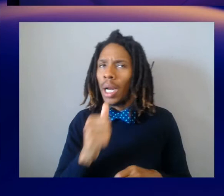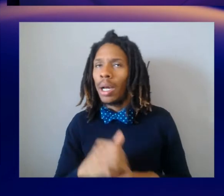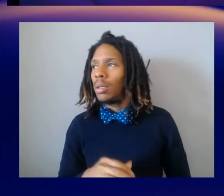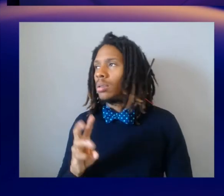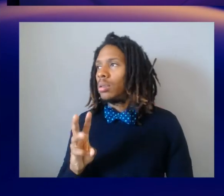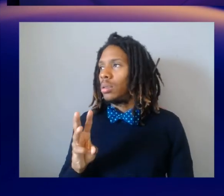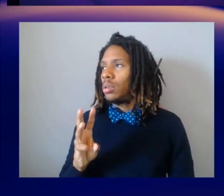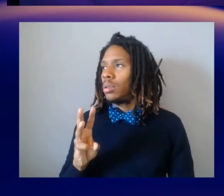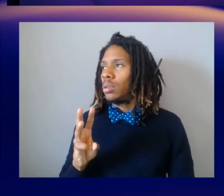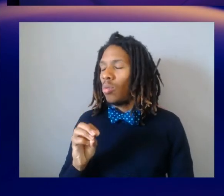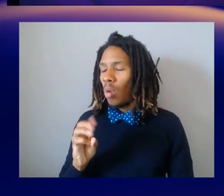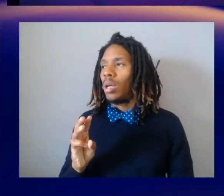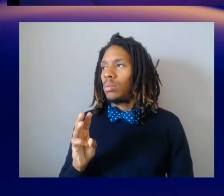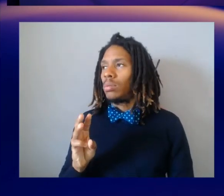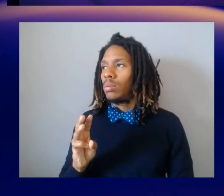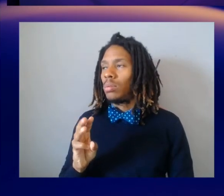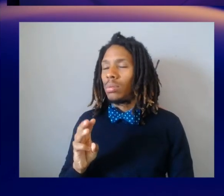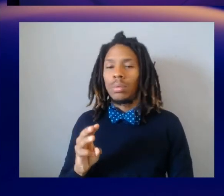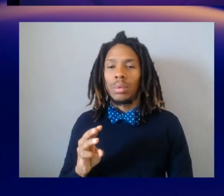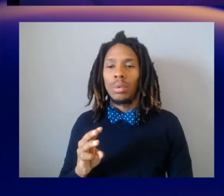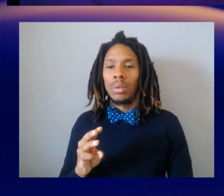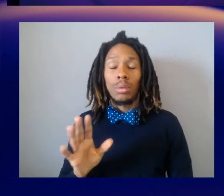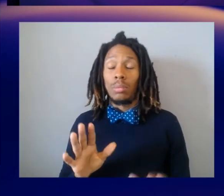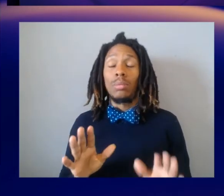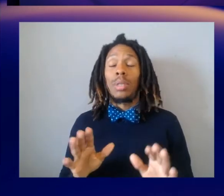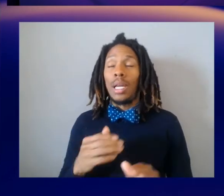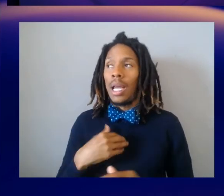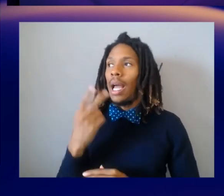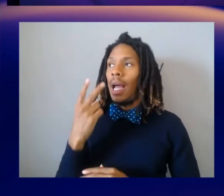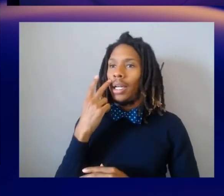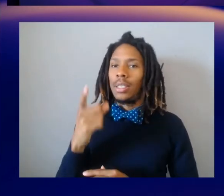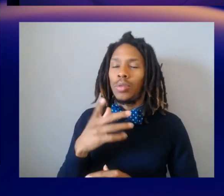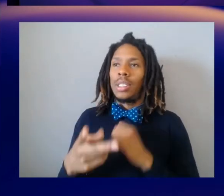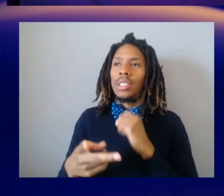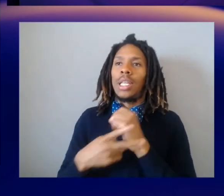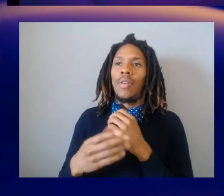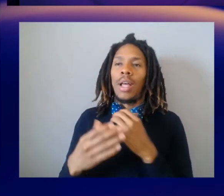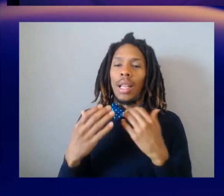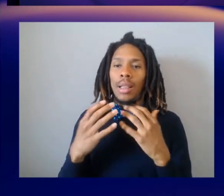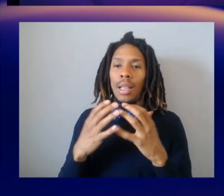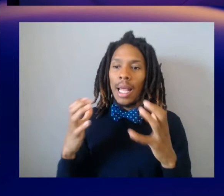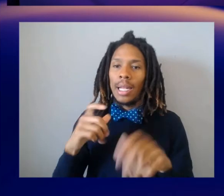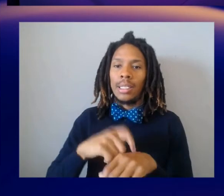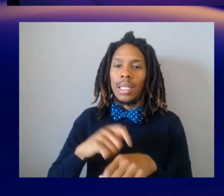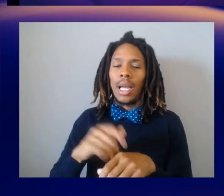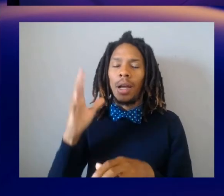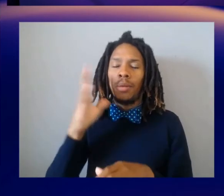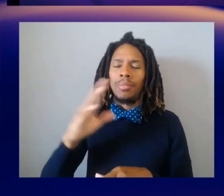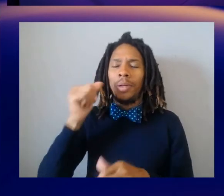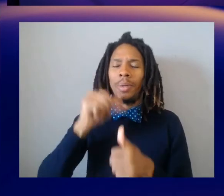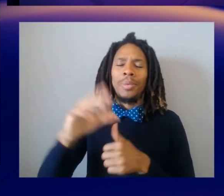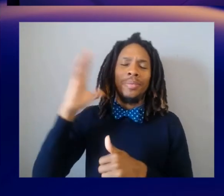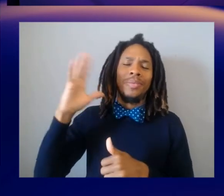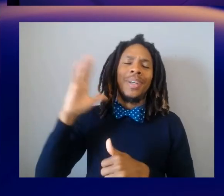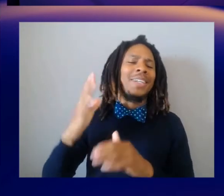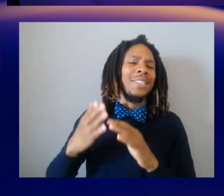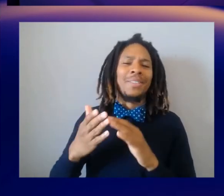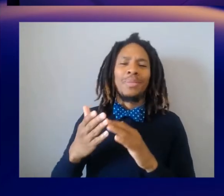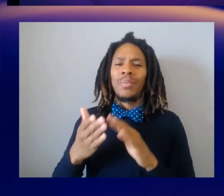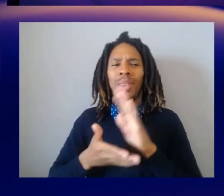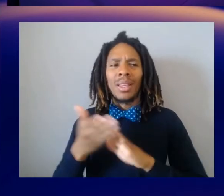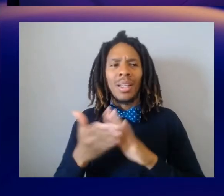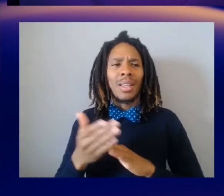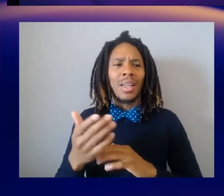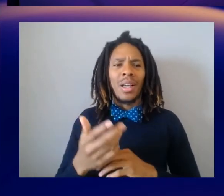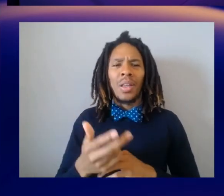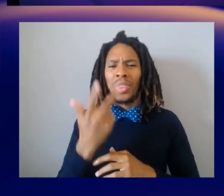Wow. I can see this is how it's really going to save a lot of people time. I mean, I remember back in the day running 3 tilted web